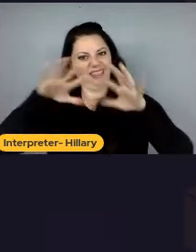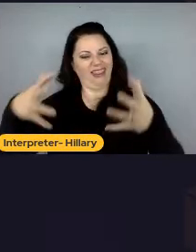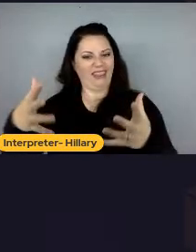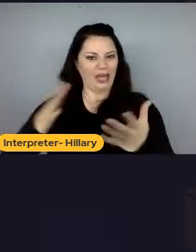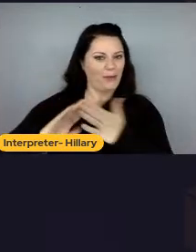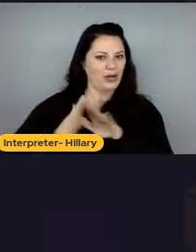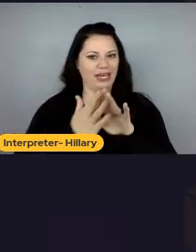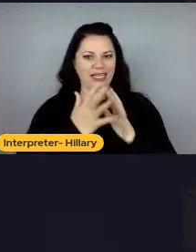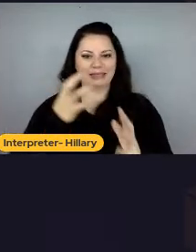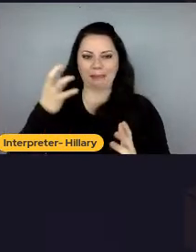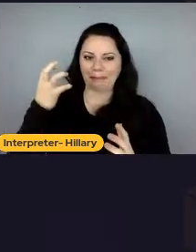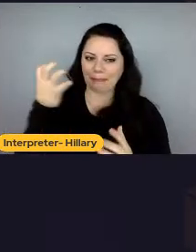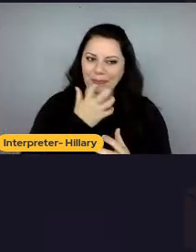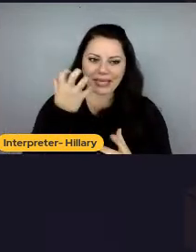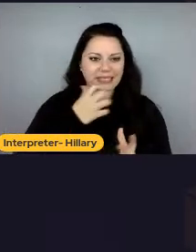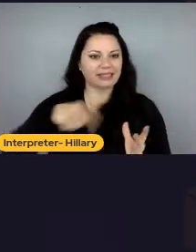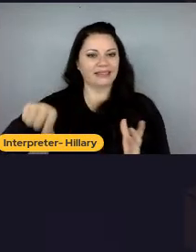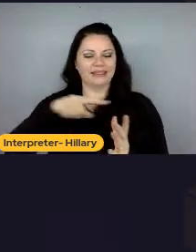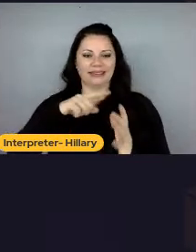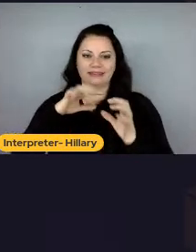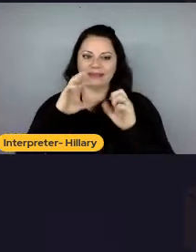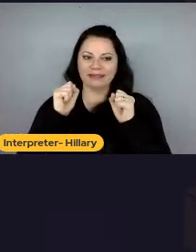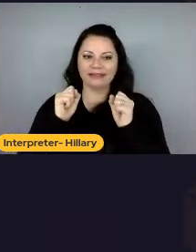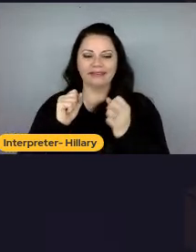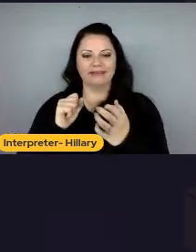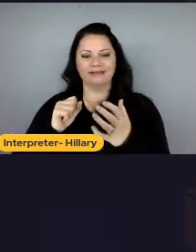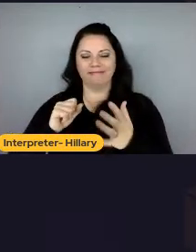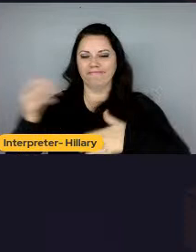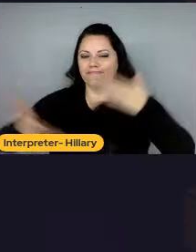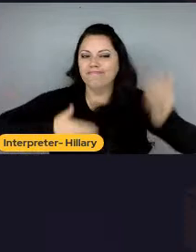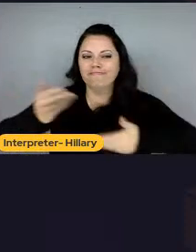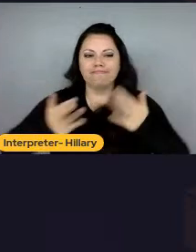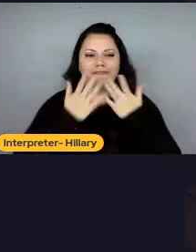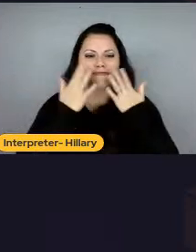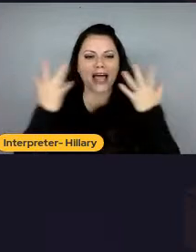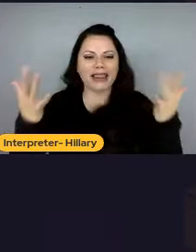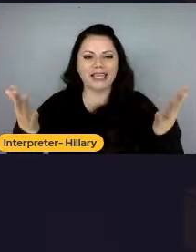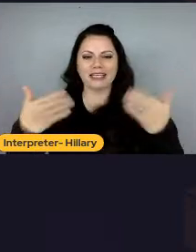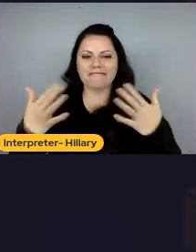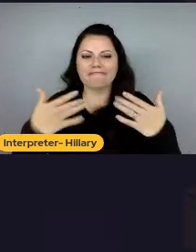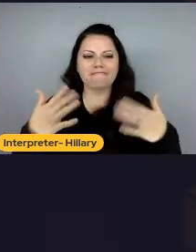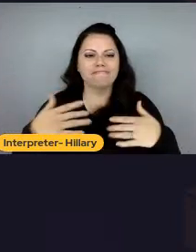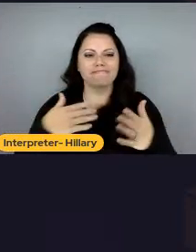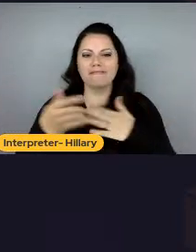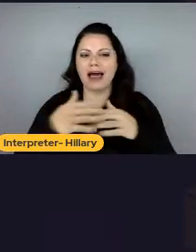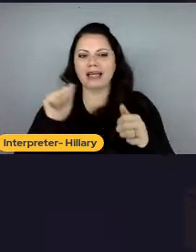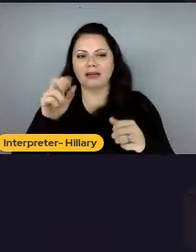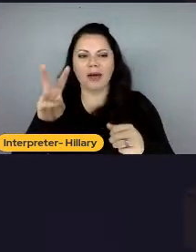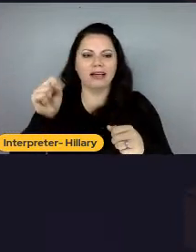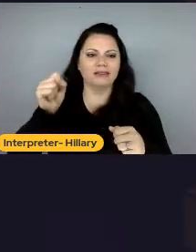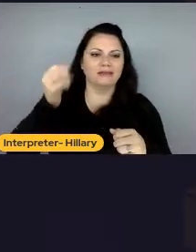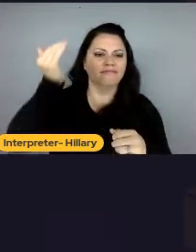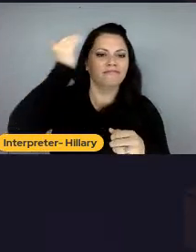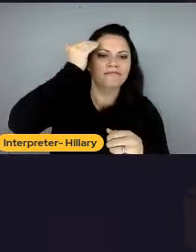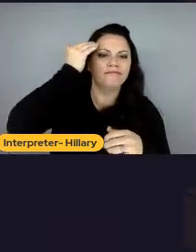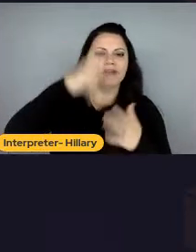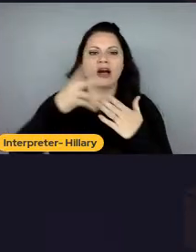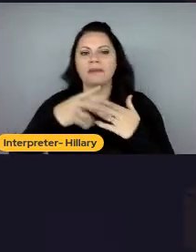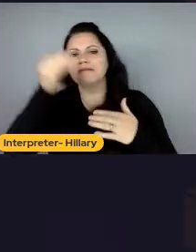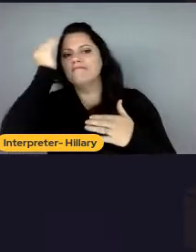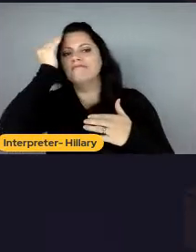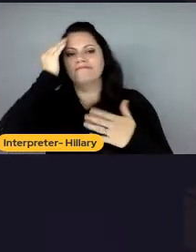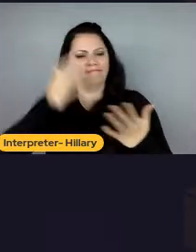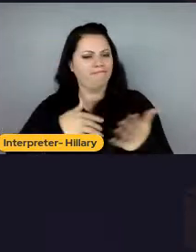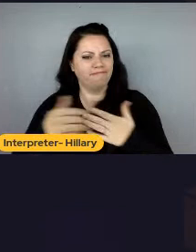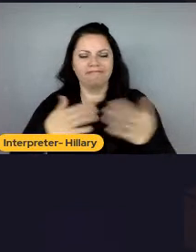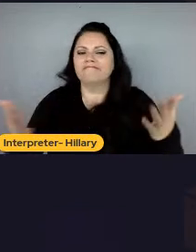amazing. It's really friendly to newcomers, regardless of their level of knowledge of AWS or programming, and the community members